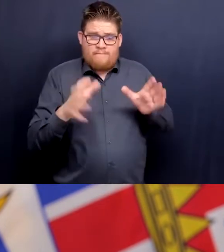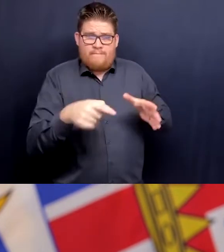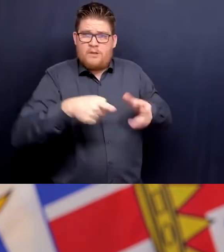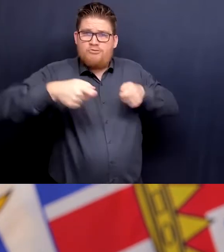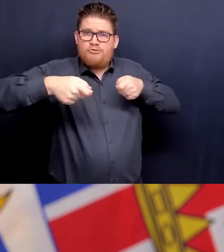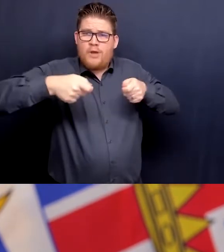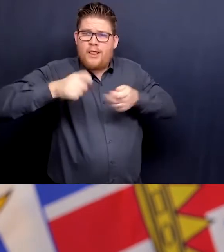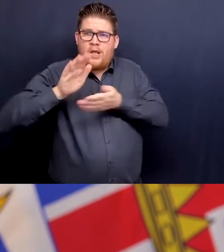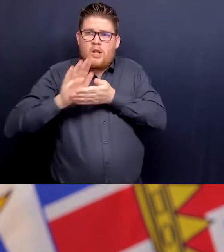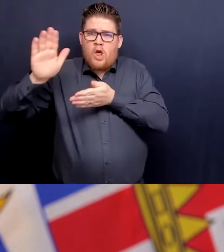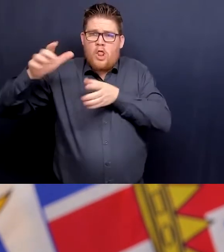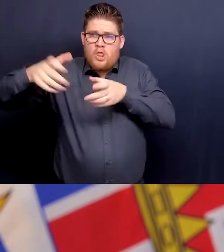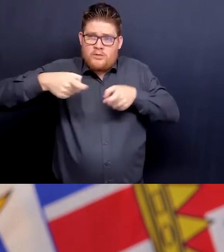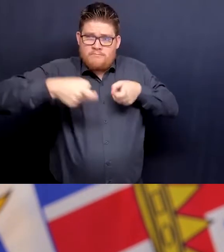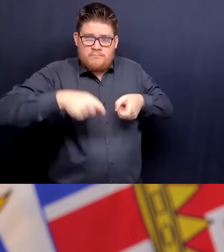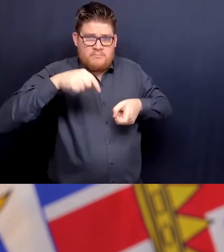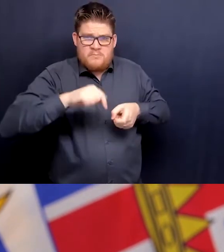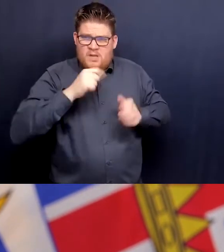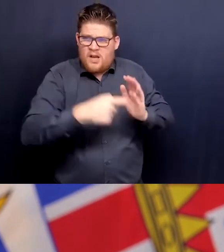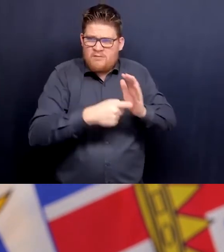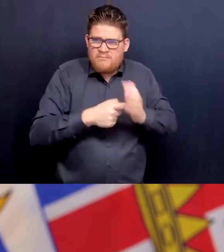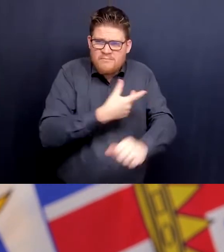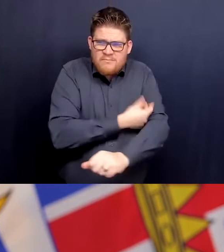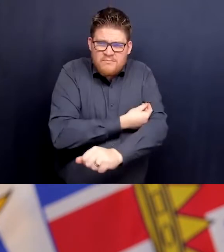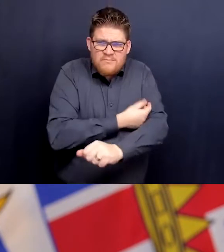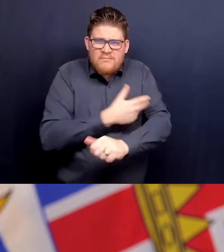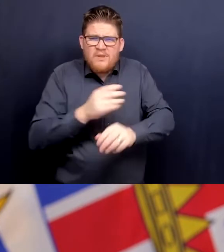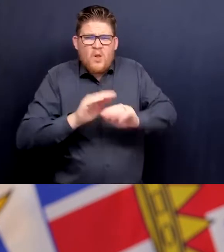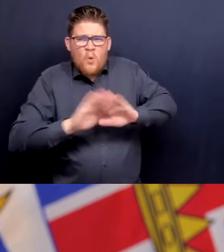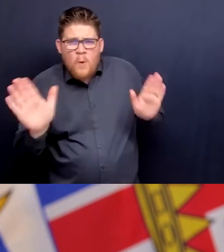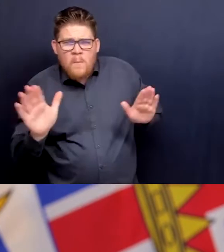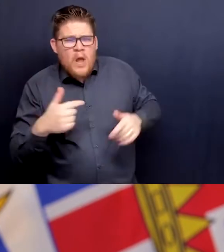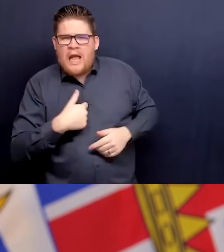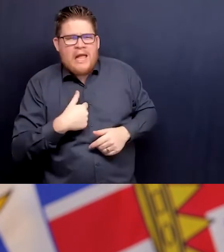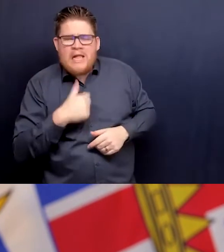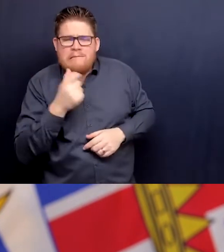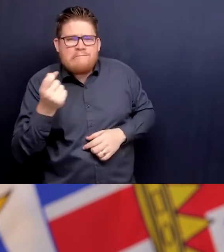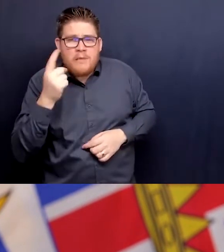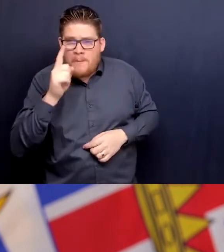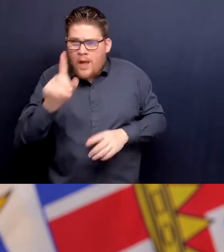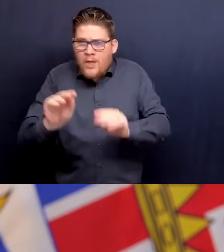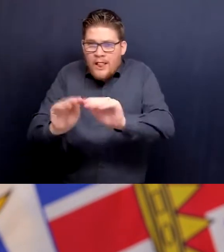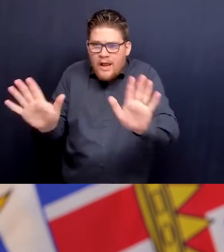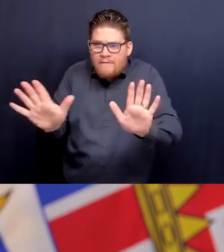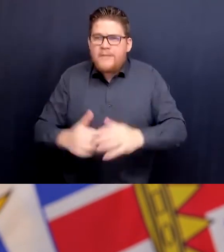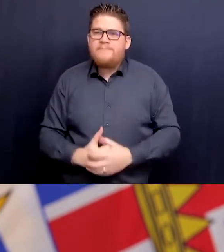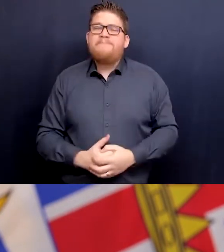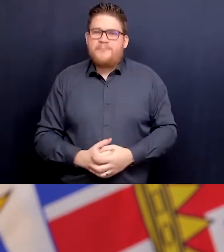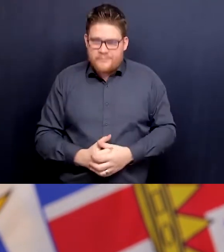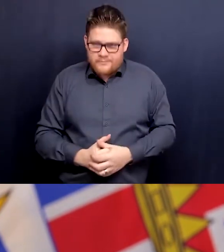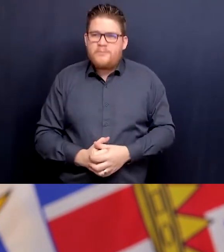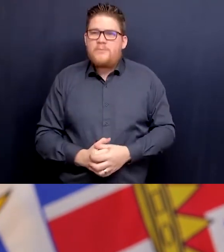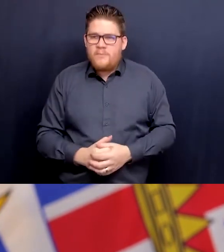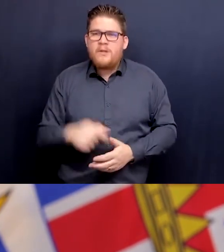No, not entirely. What we've done is taken a look at the multiple different colleges and different regulated health professionals, and